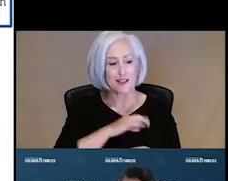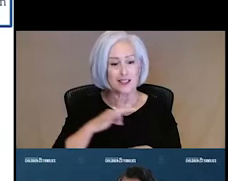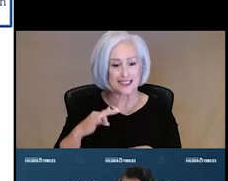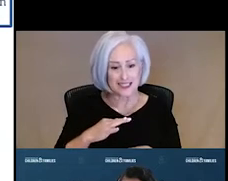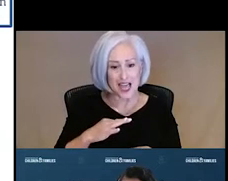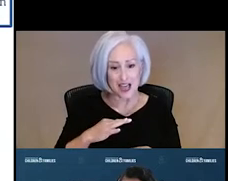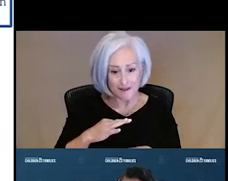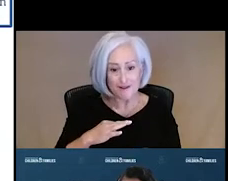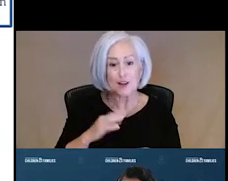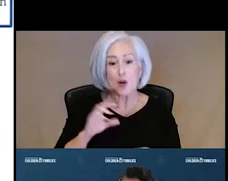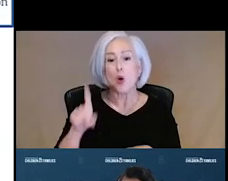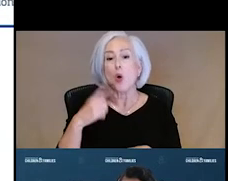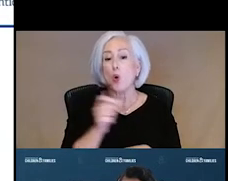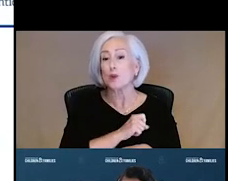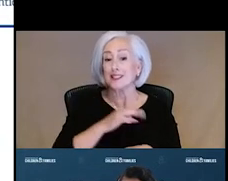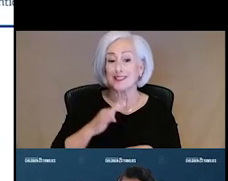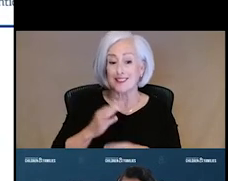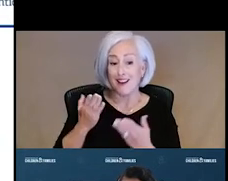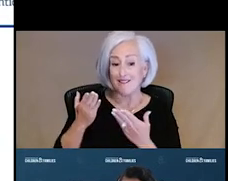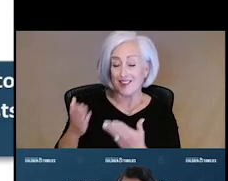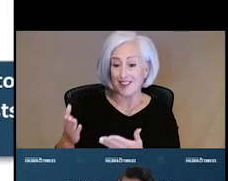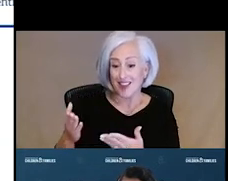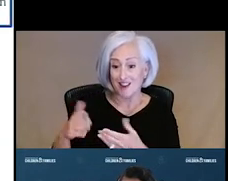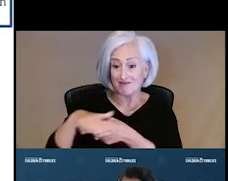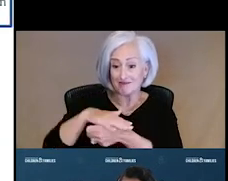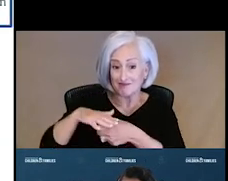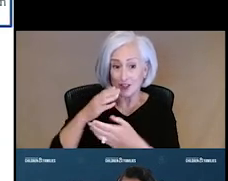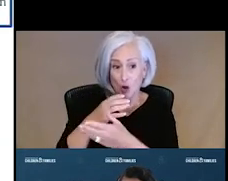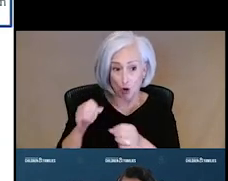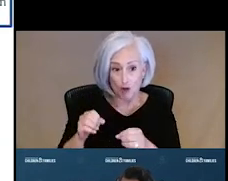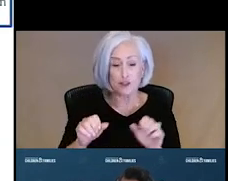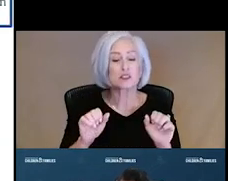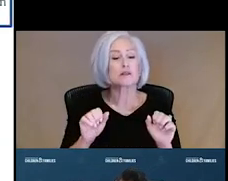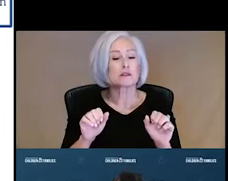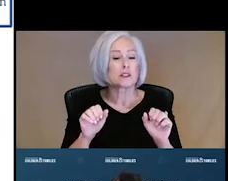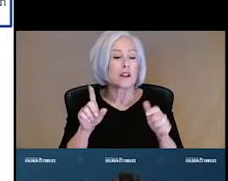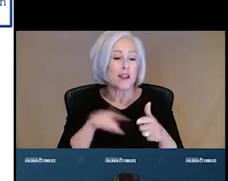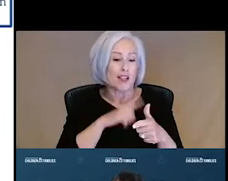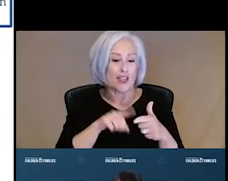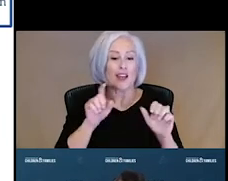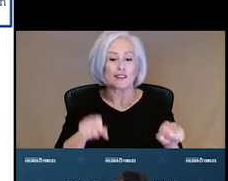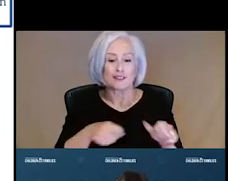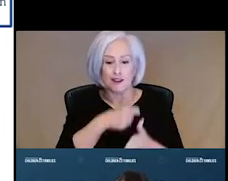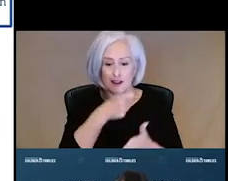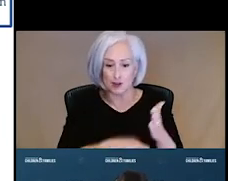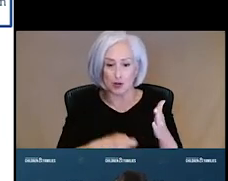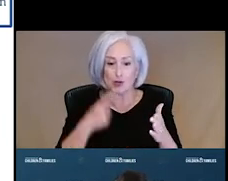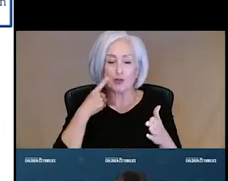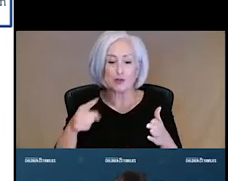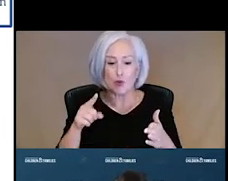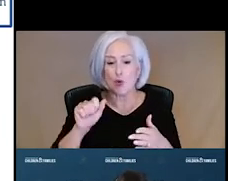example, then a grantee could charge the rent and utilities to the ARP grant as direct